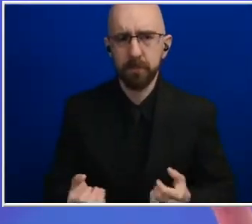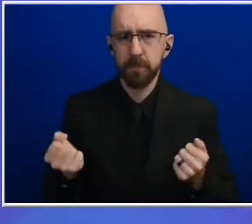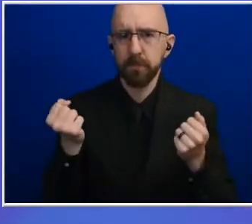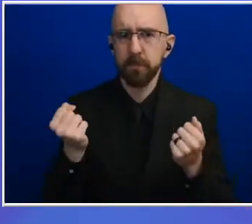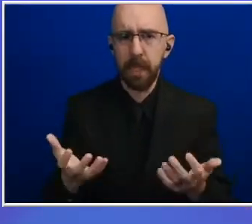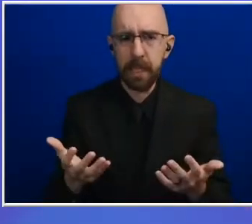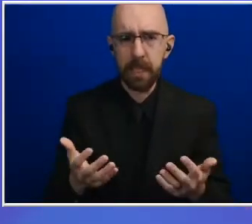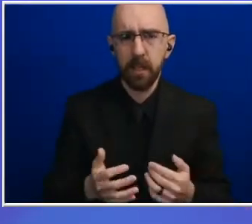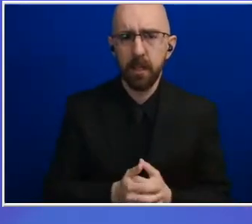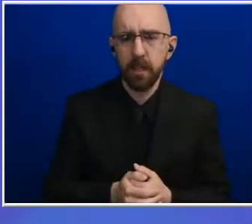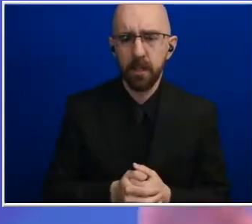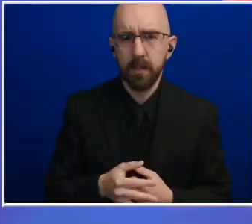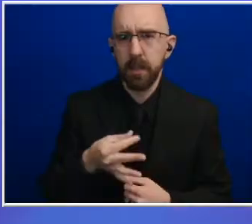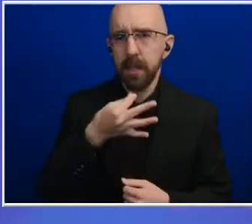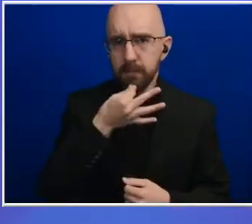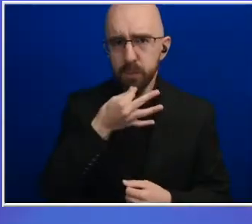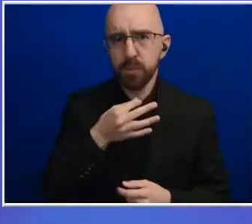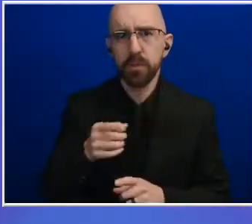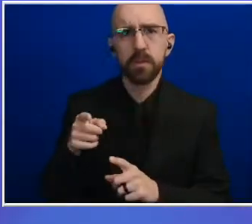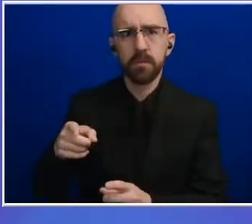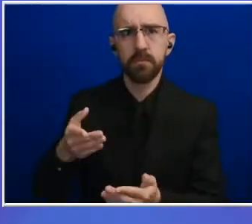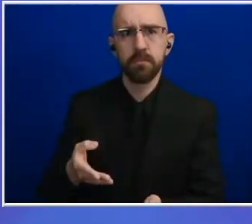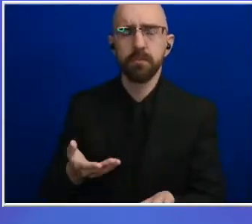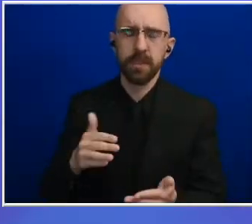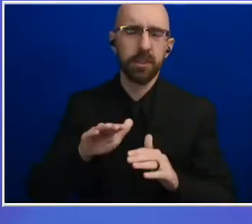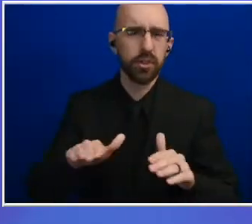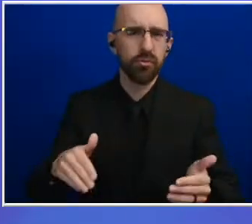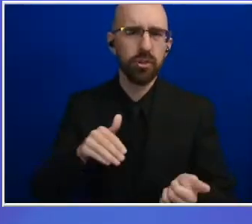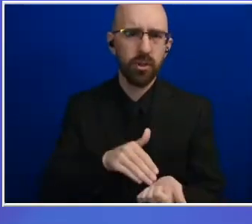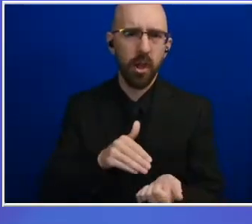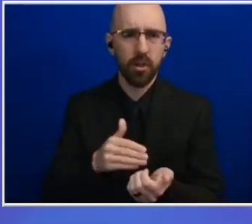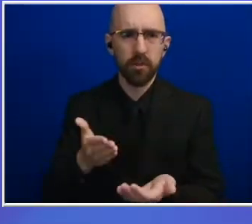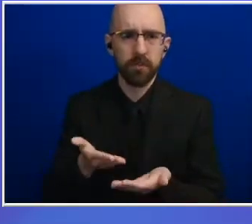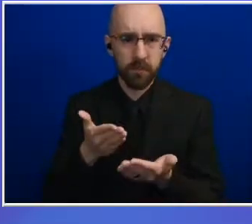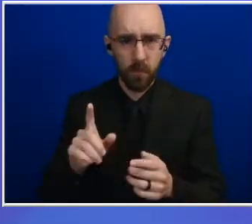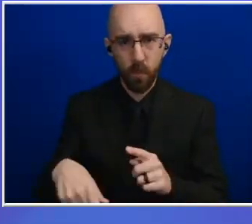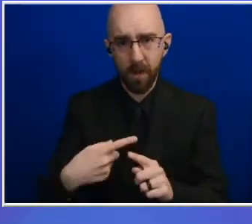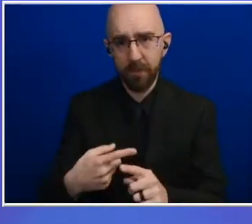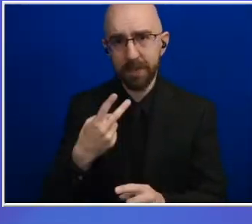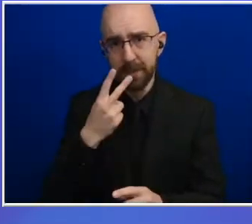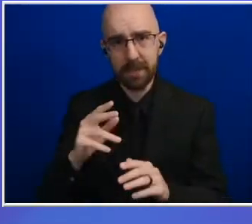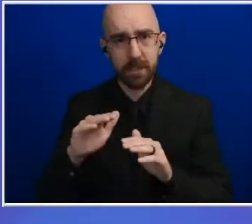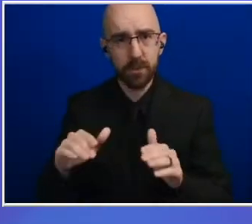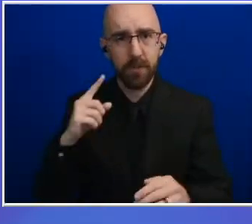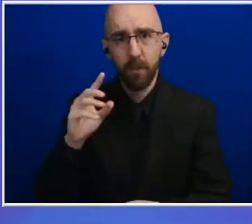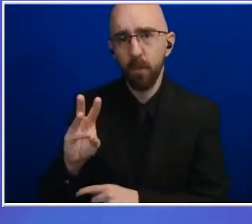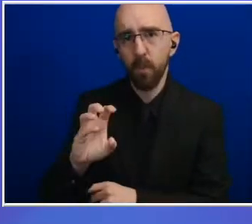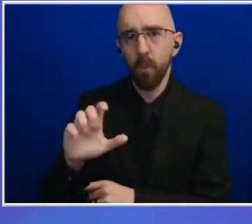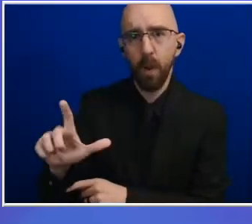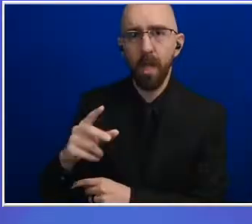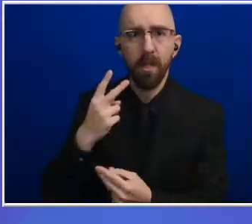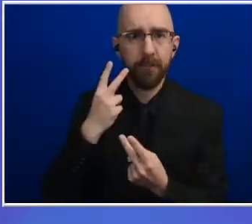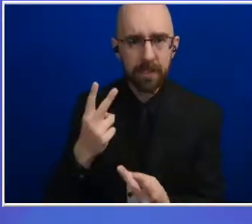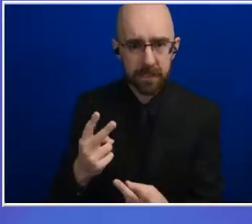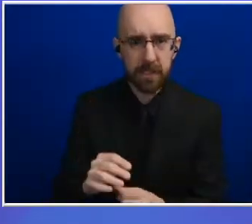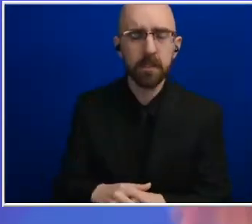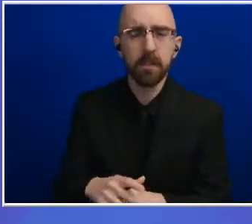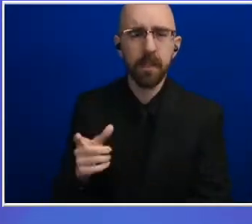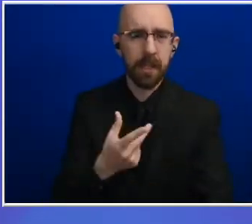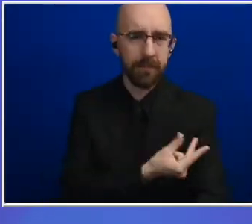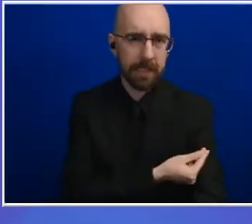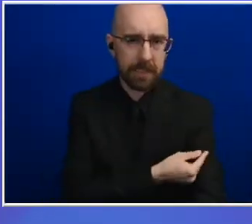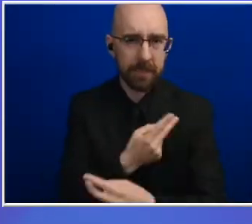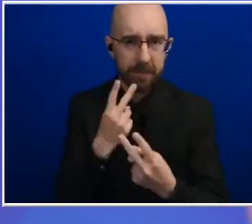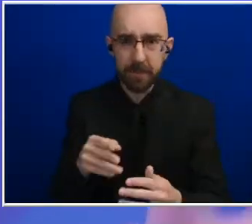experts recommend pediatricians, when they're seeing children for their well-child visit, for their vaccine visits, basically say,